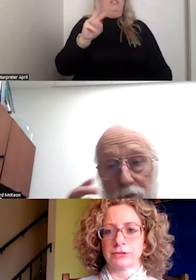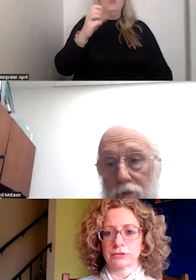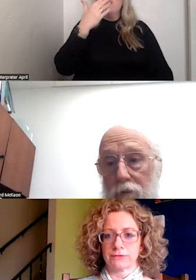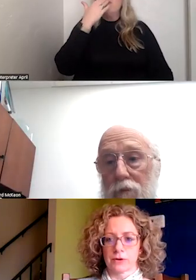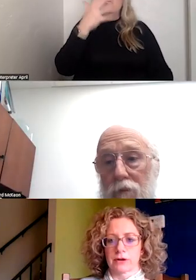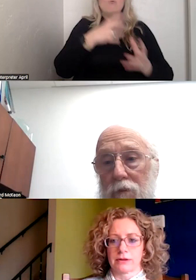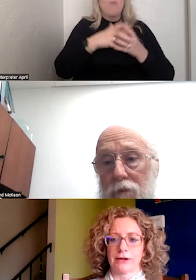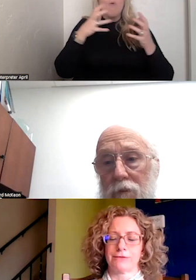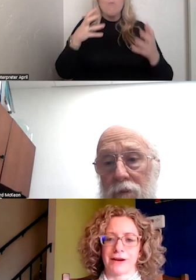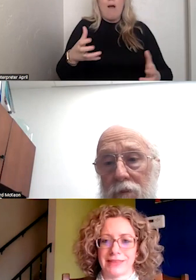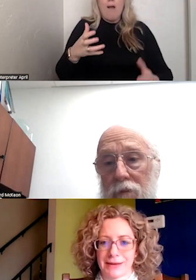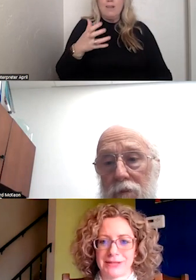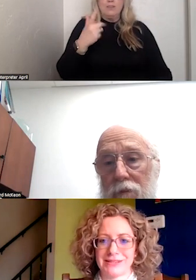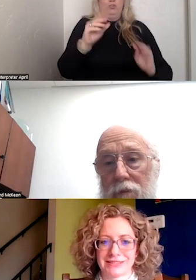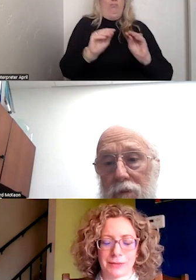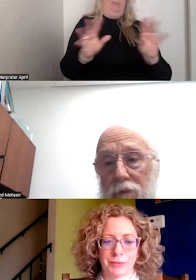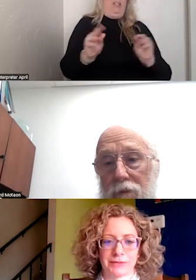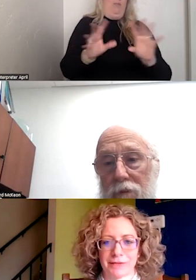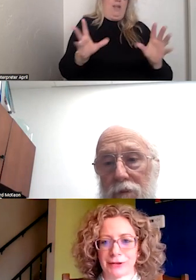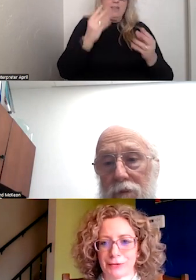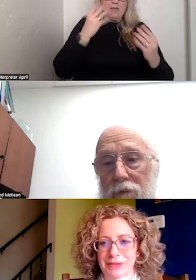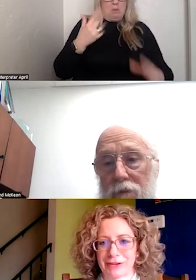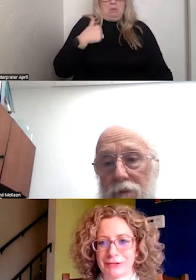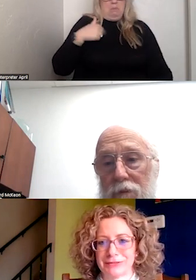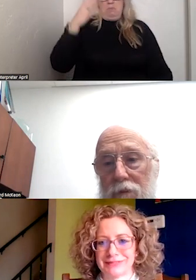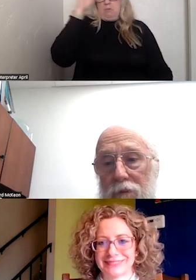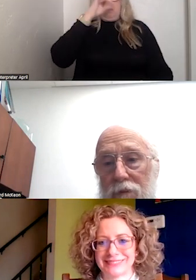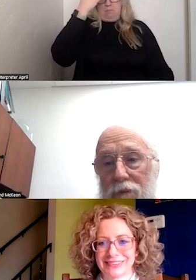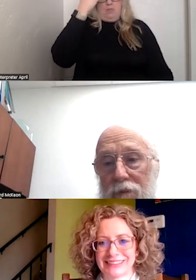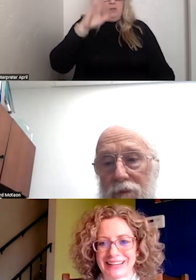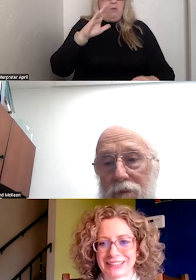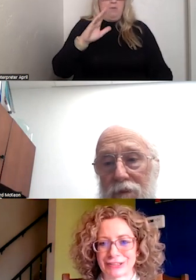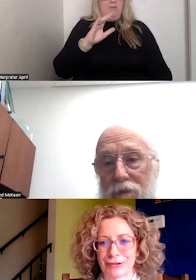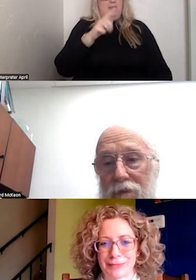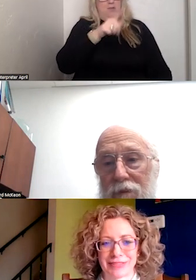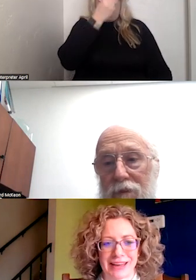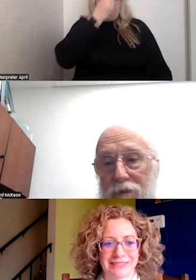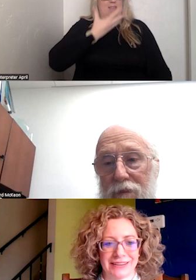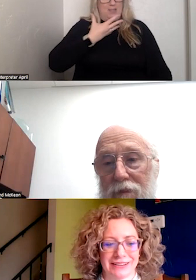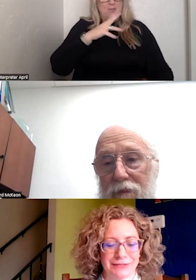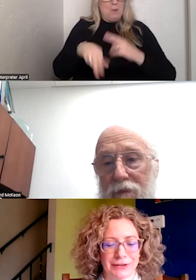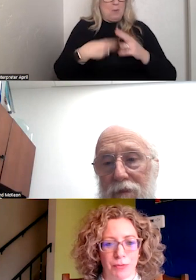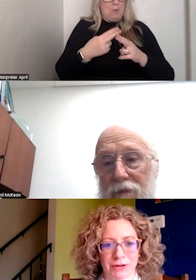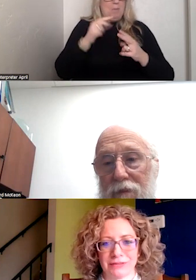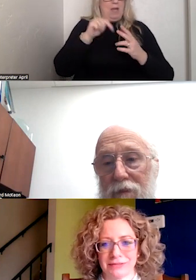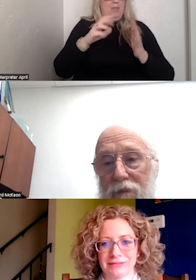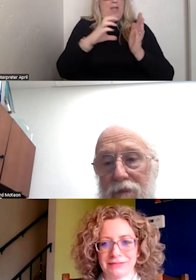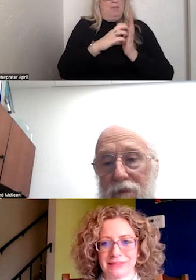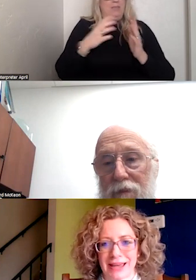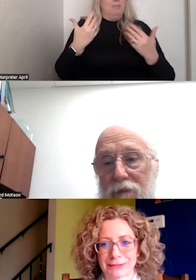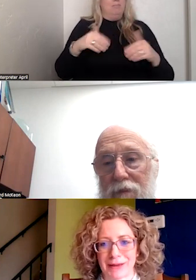so much for clarifying that piece that we would have never known without you really letting us know about that very